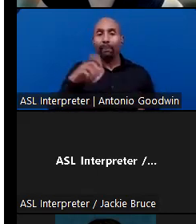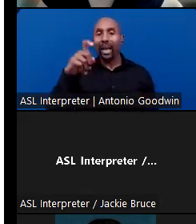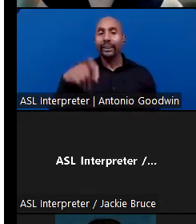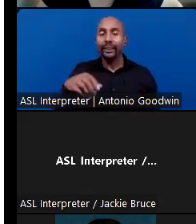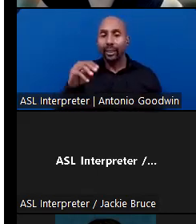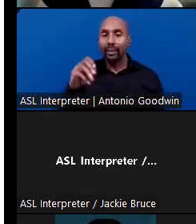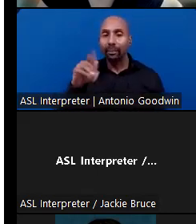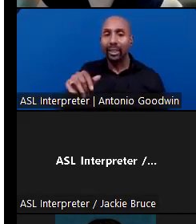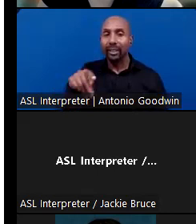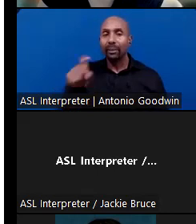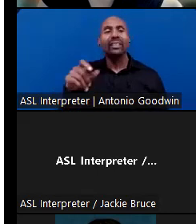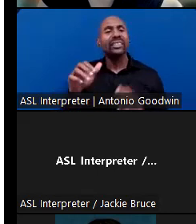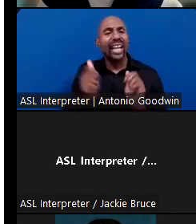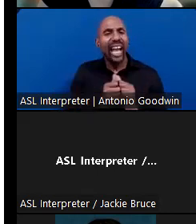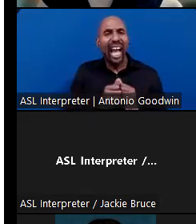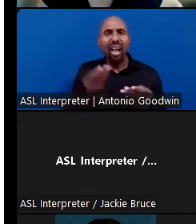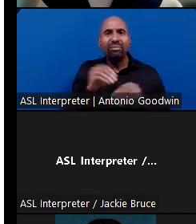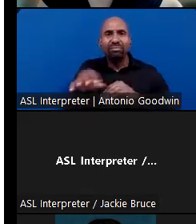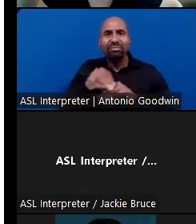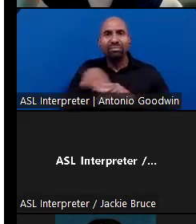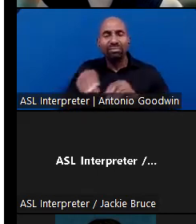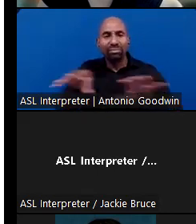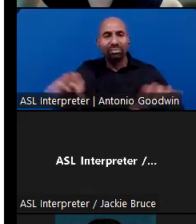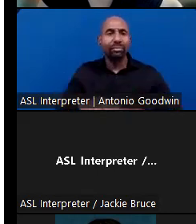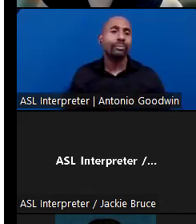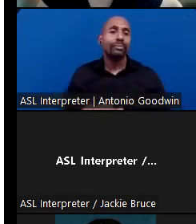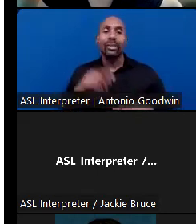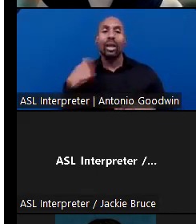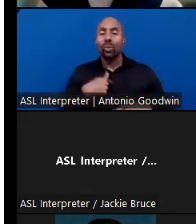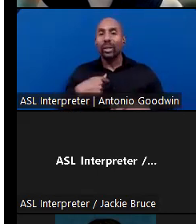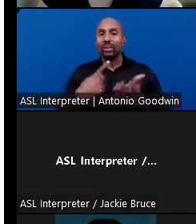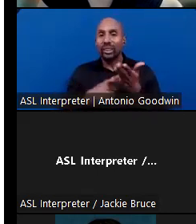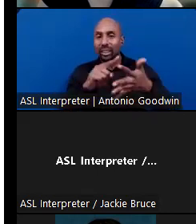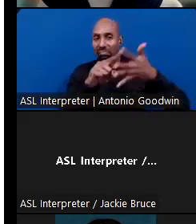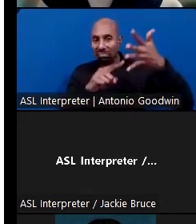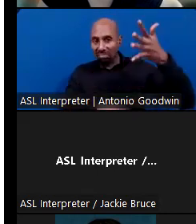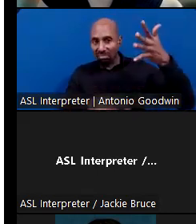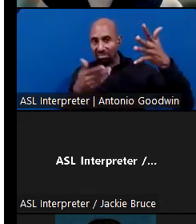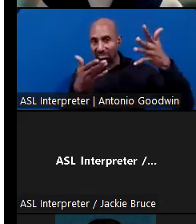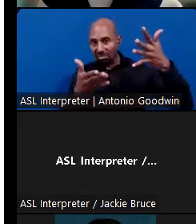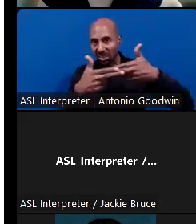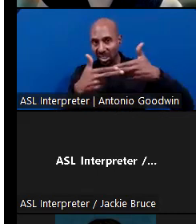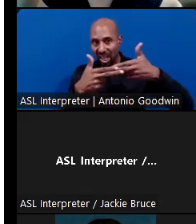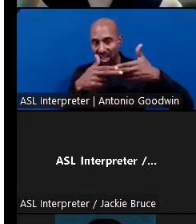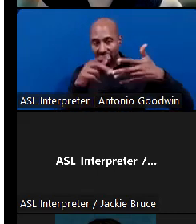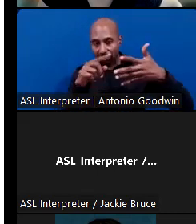person? Symptoms of monkeypox. How do I lower my risk of getting monkeypox? What to do if you think you have